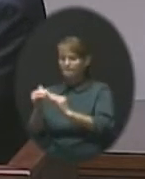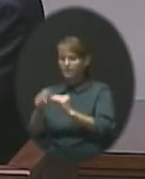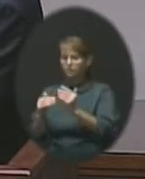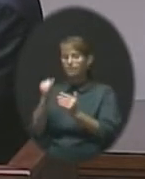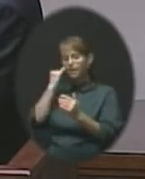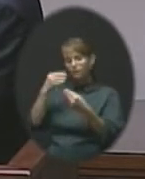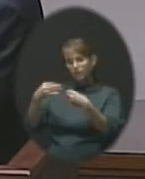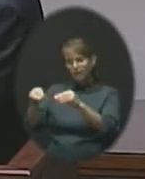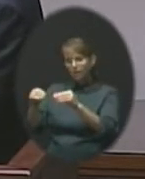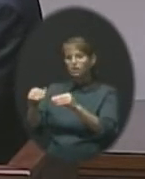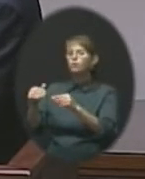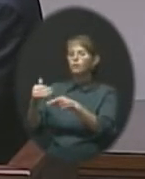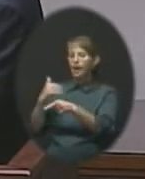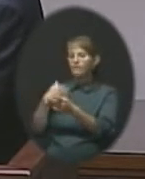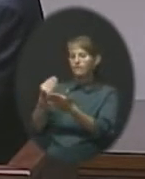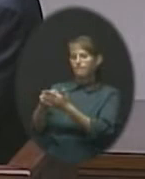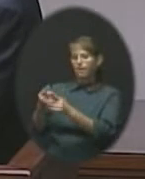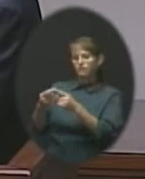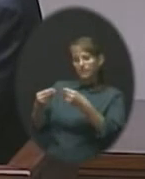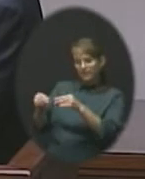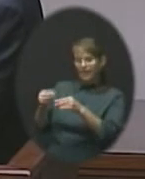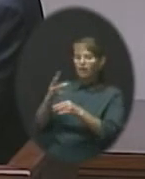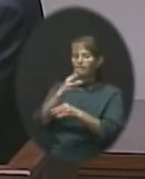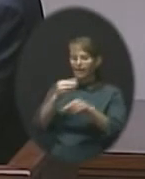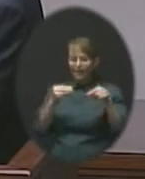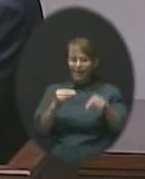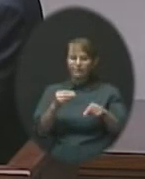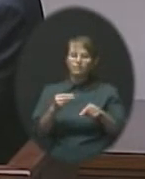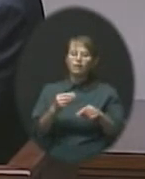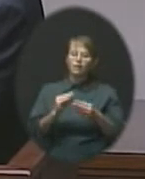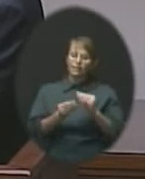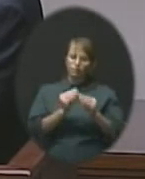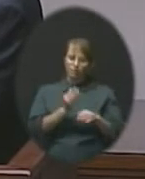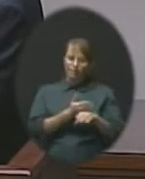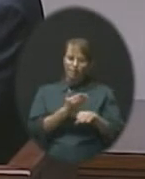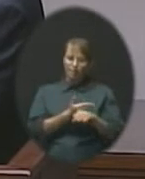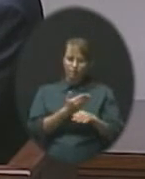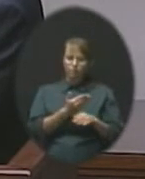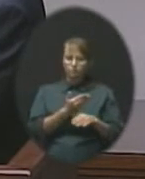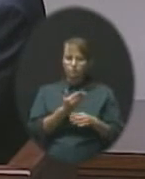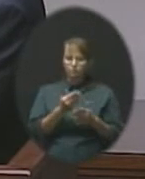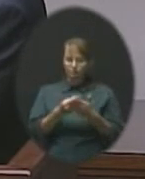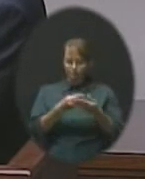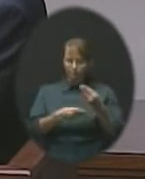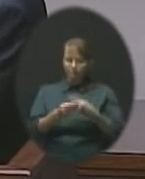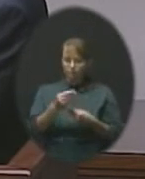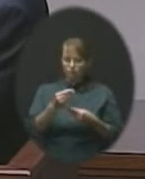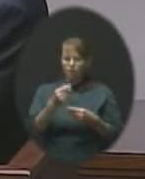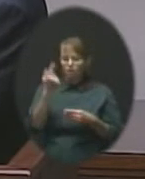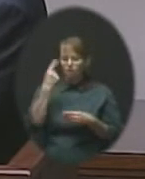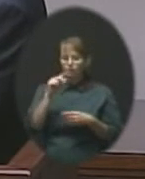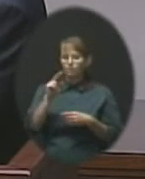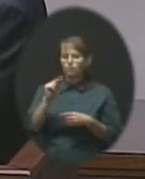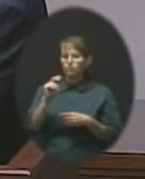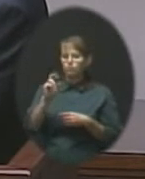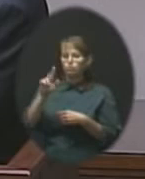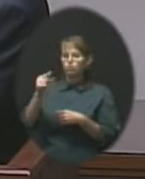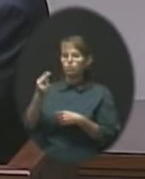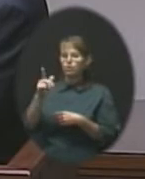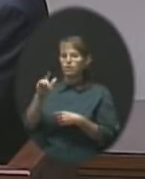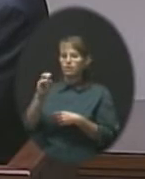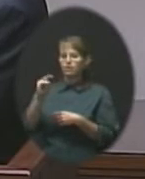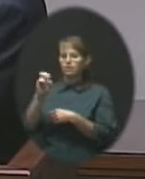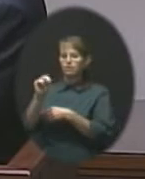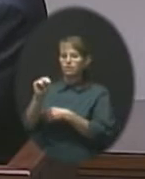also have the sales proceeds. The Lindenwood building. Of North Lindenwood Service Center. Okay. At about